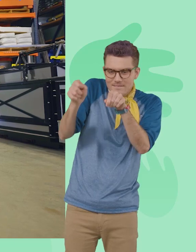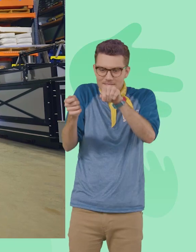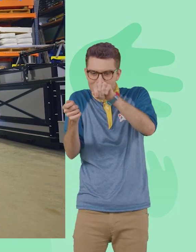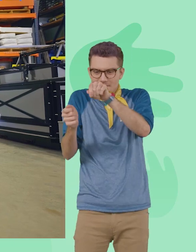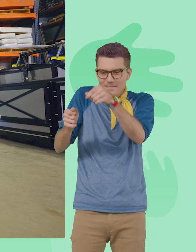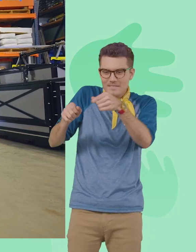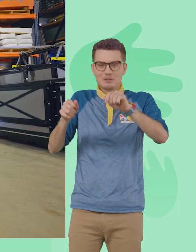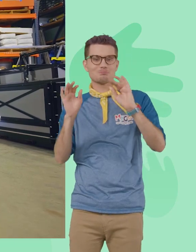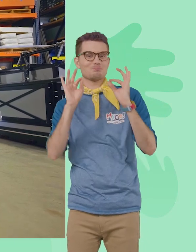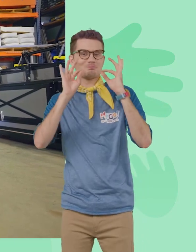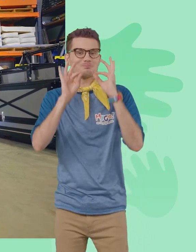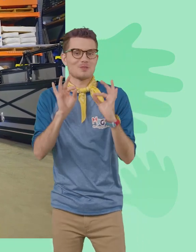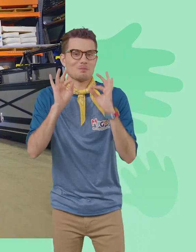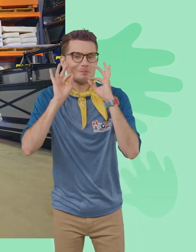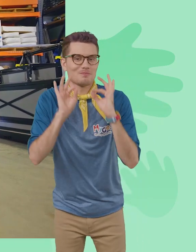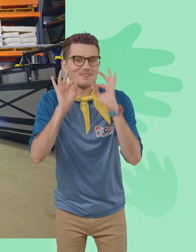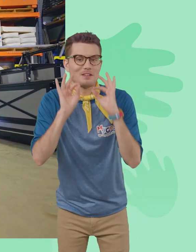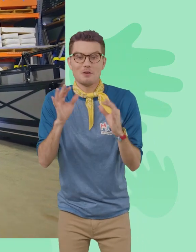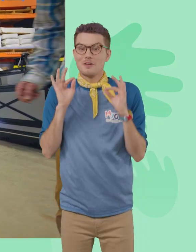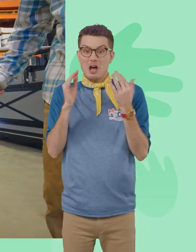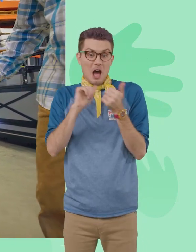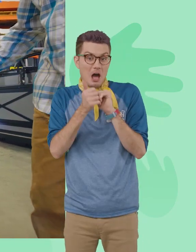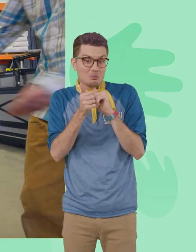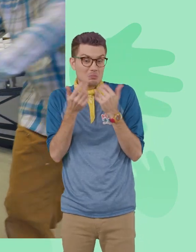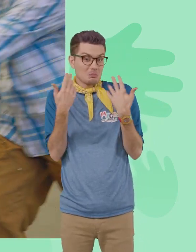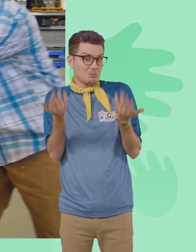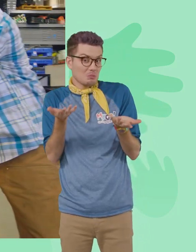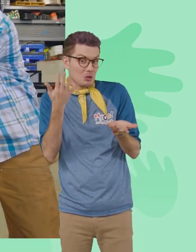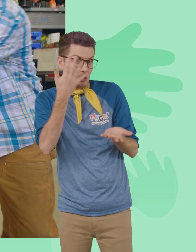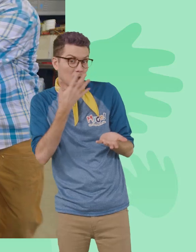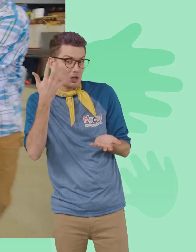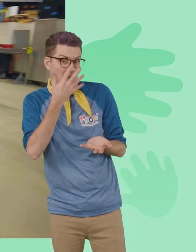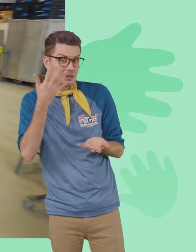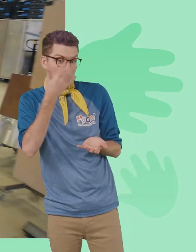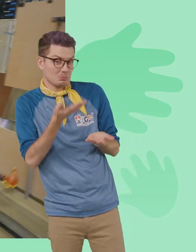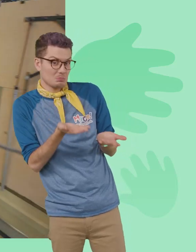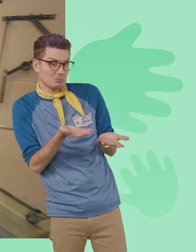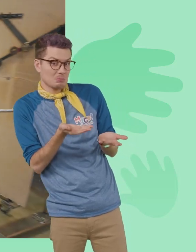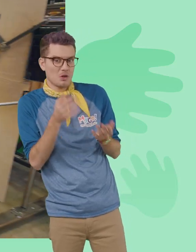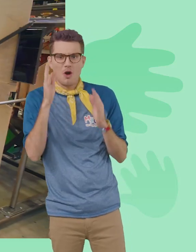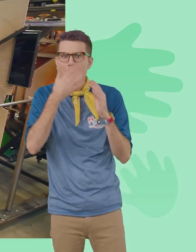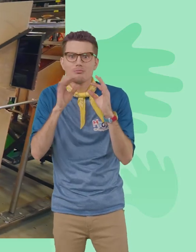Perfect. All right. How's that look? That looks very good. Okay. Yep. Great. Whoa.